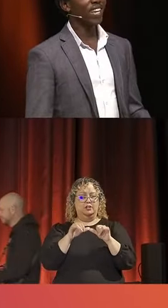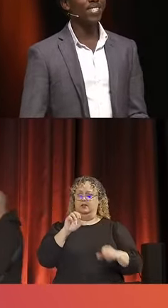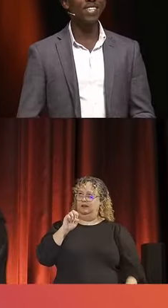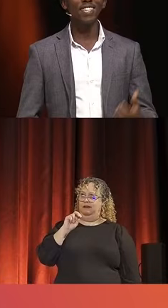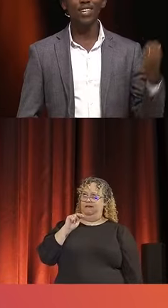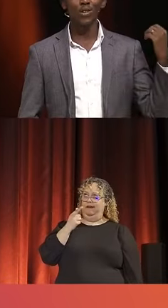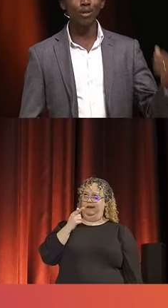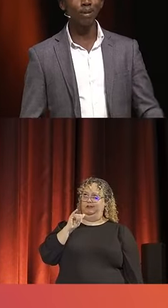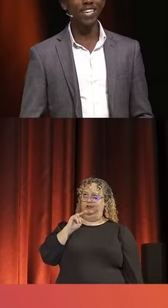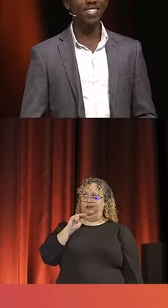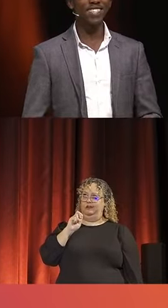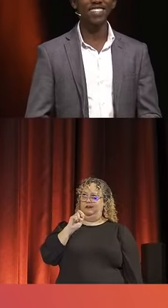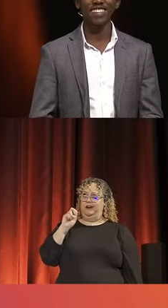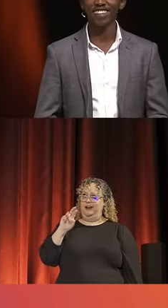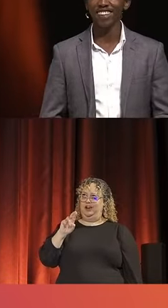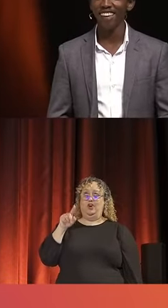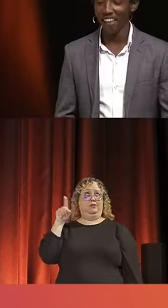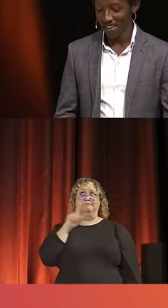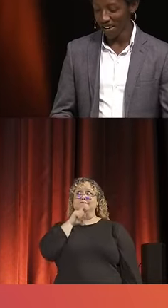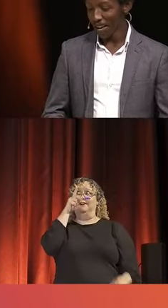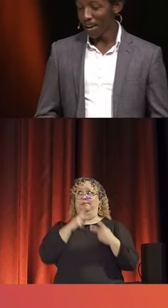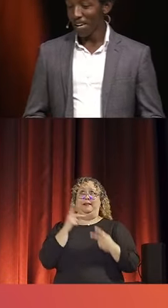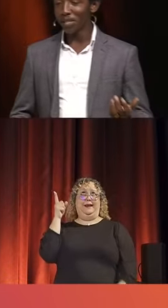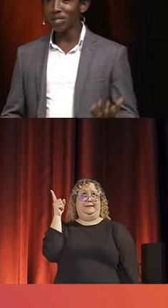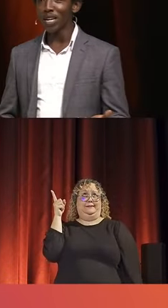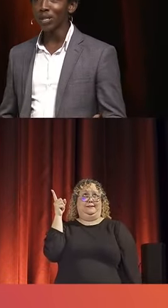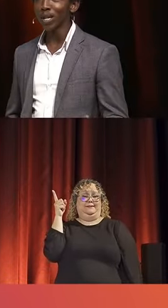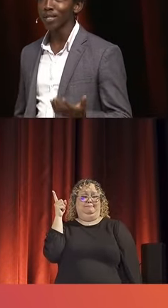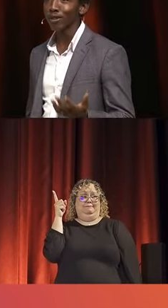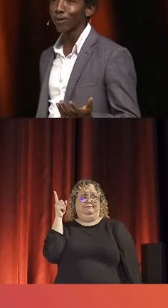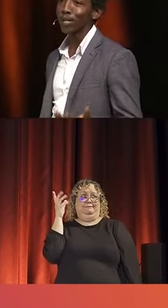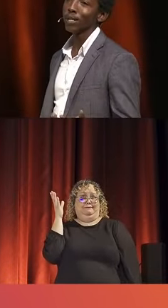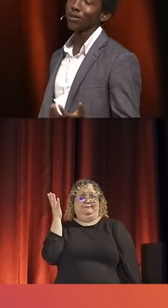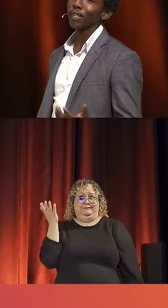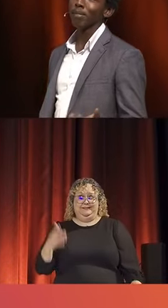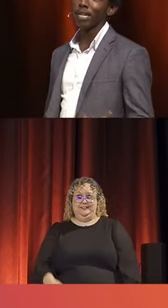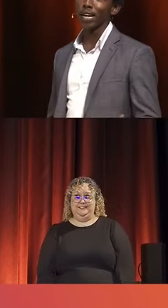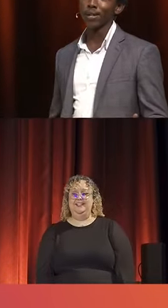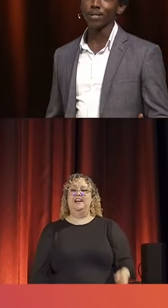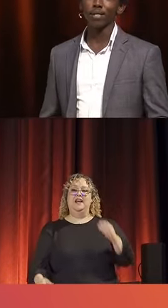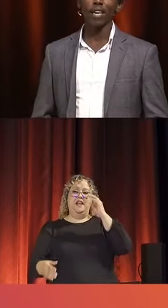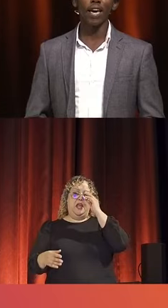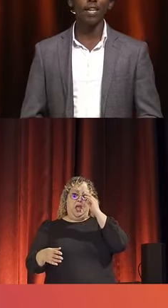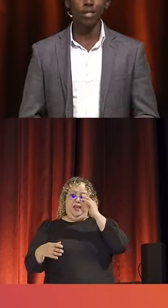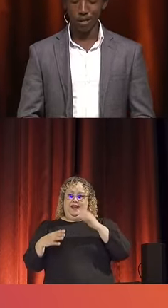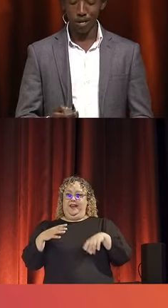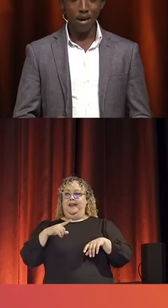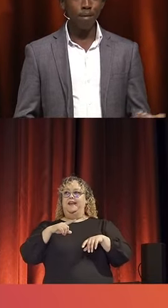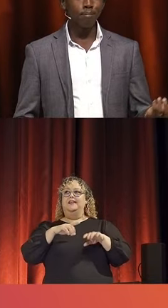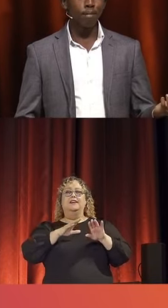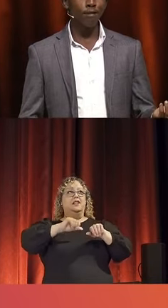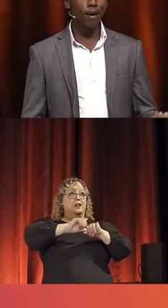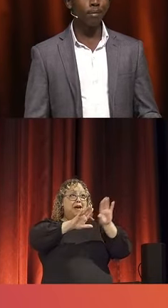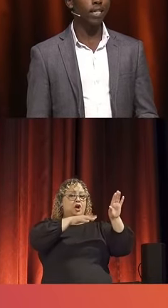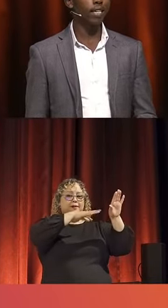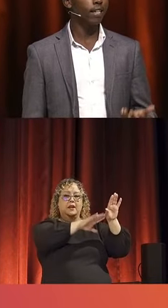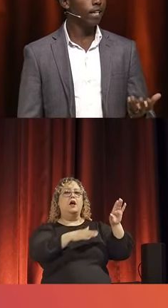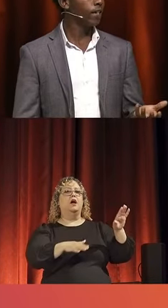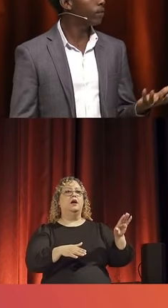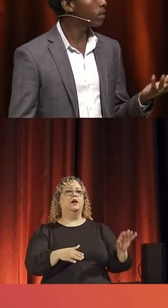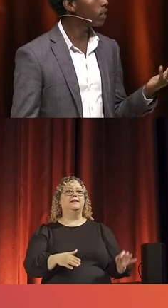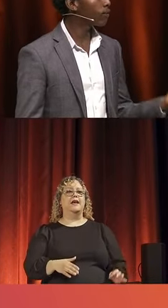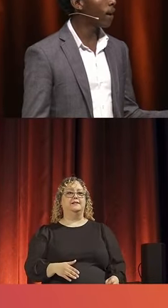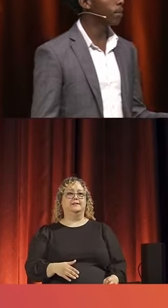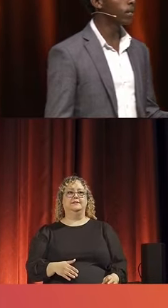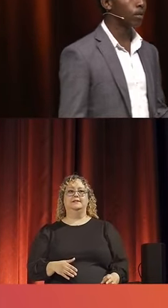as you can see, it's a real place. It's nestled at the foothills of the Aberdares, and my family